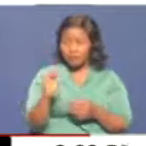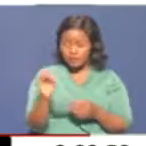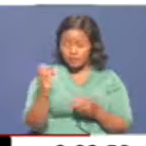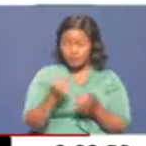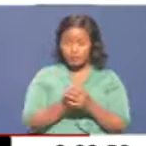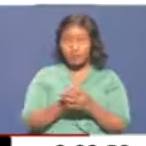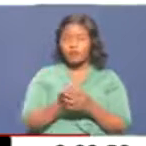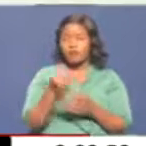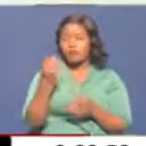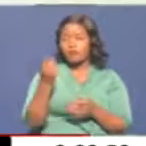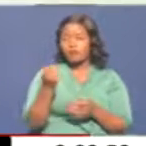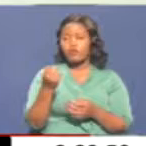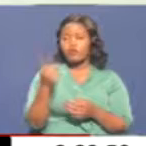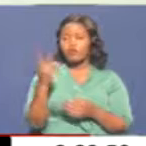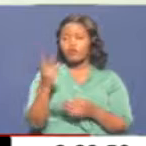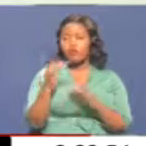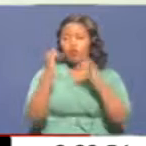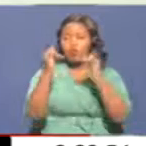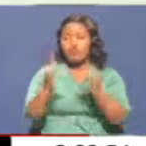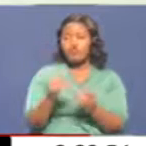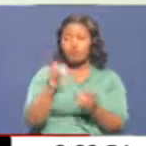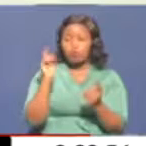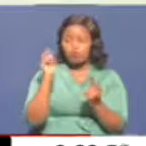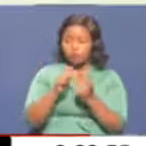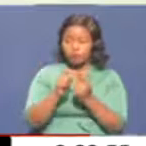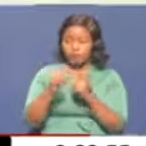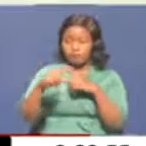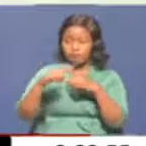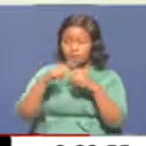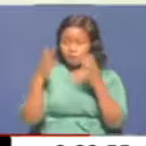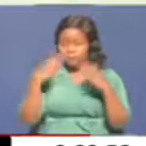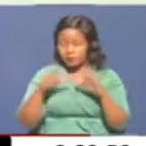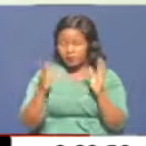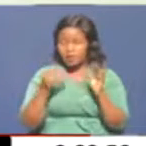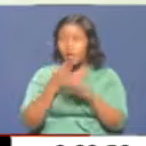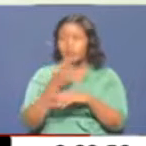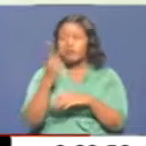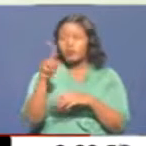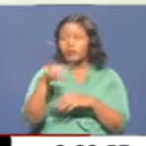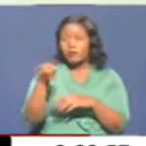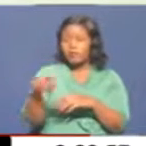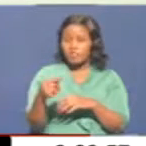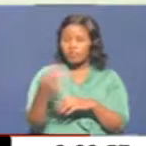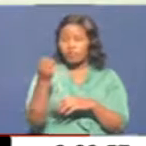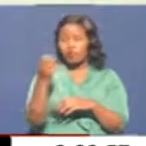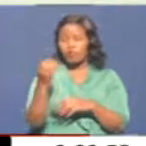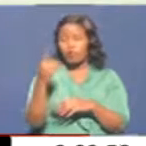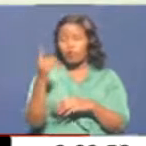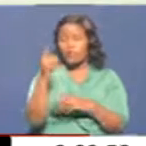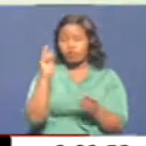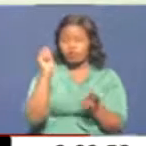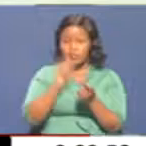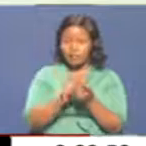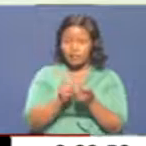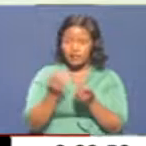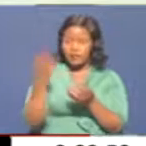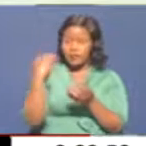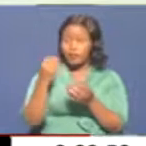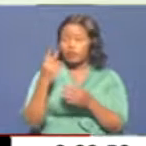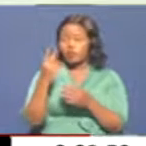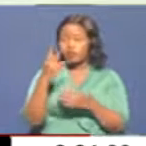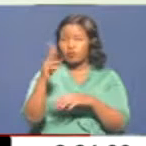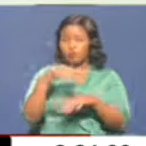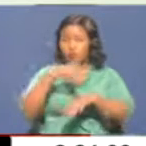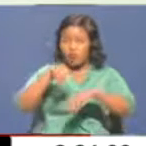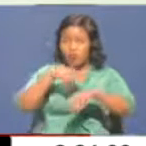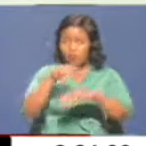were recorded over the last 24 hours from 2,501 samples screened. From the latest cases, the total